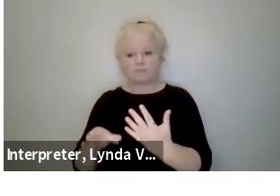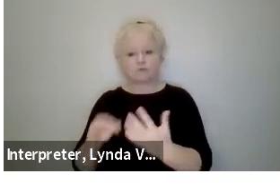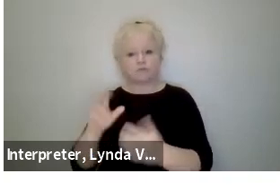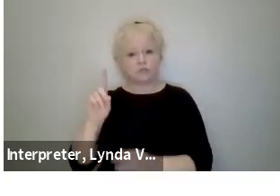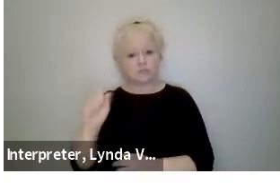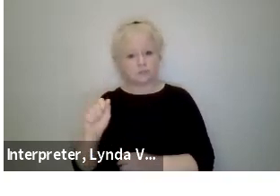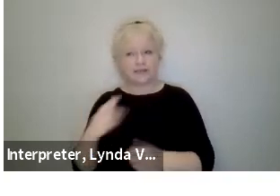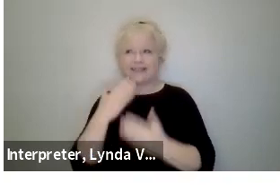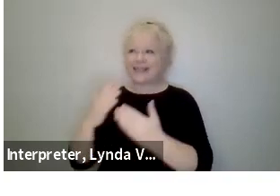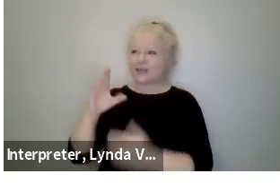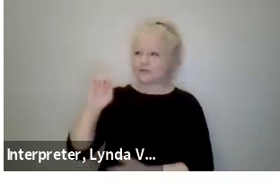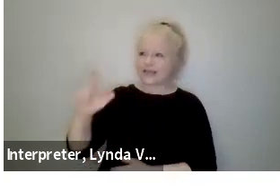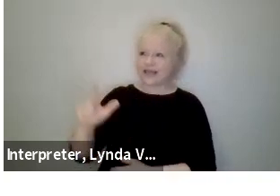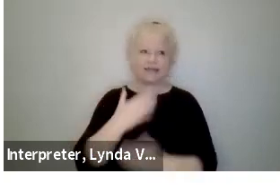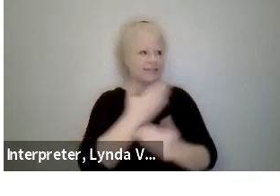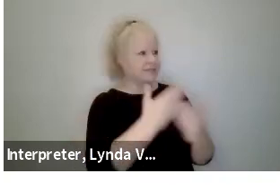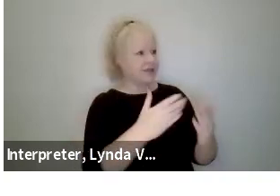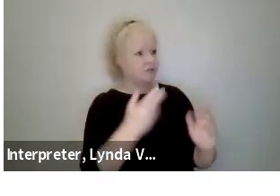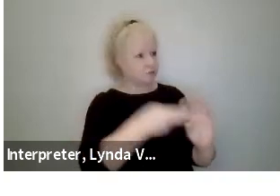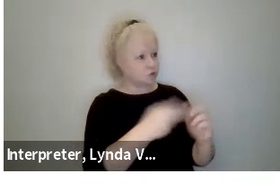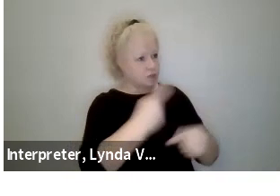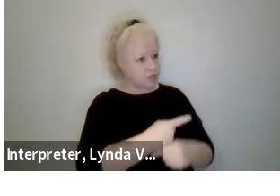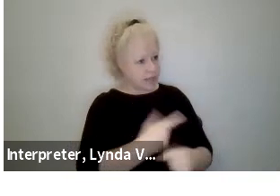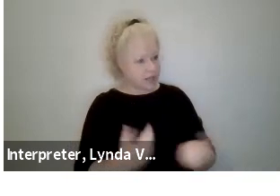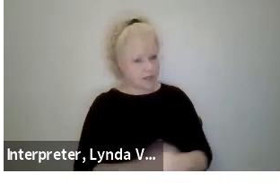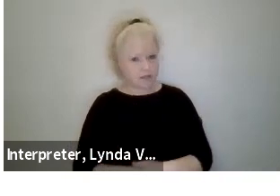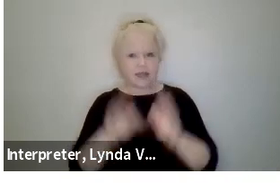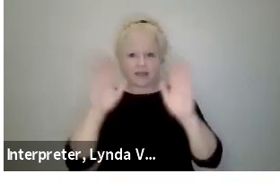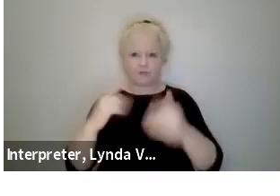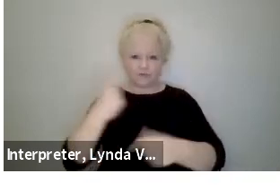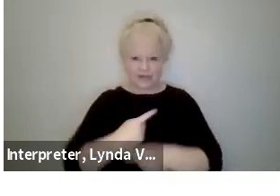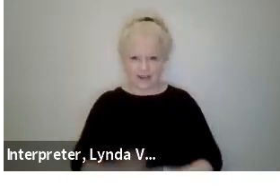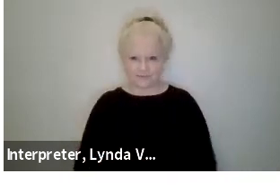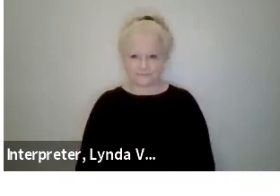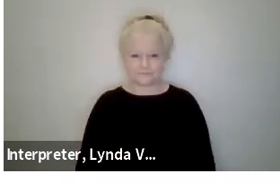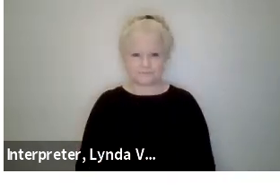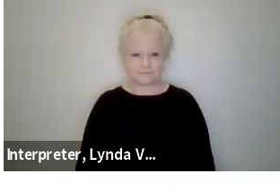And thank you, CIL. Thank you, everybody that joined on today's call. Have a wonderful day.